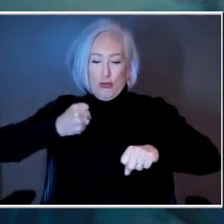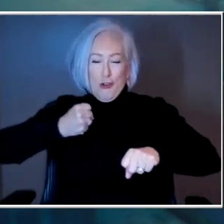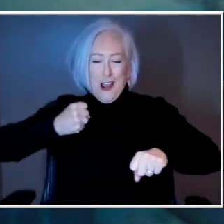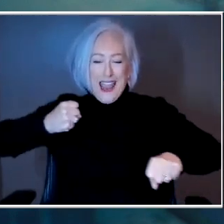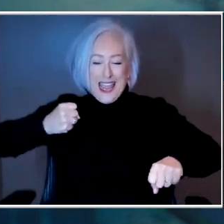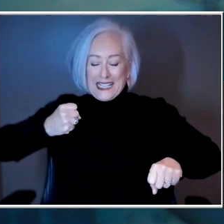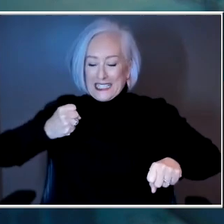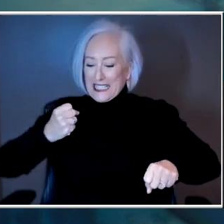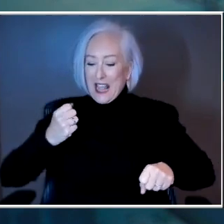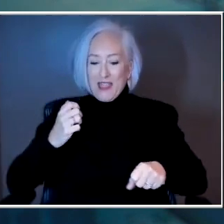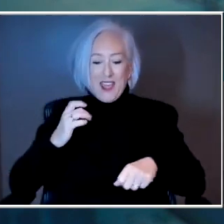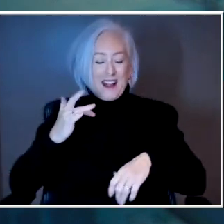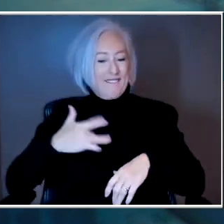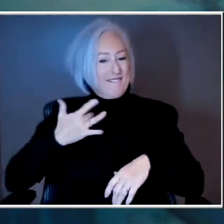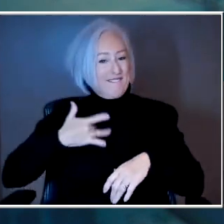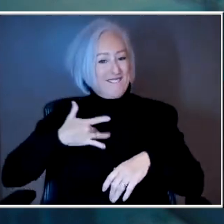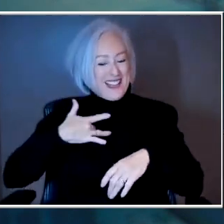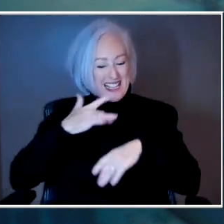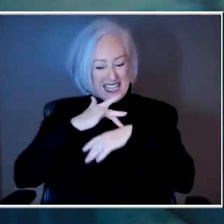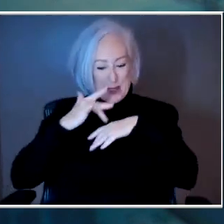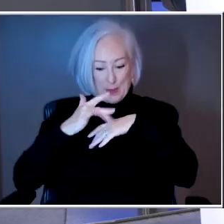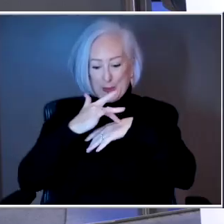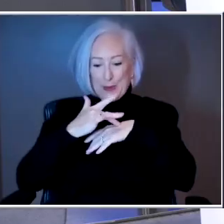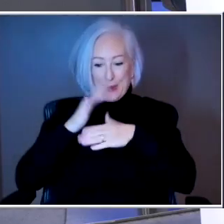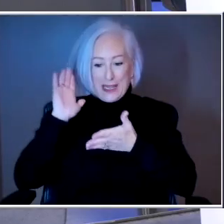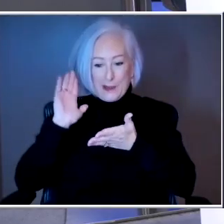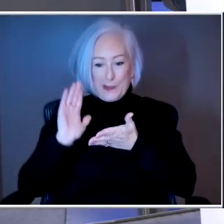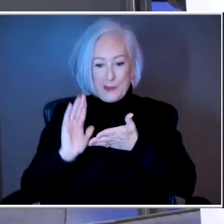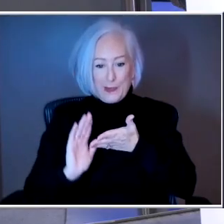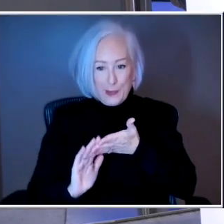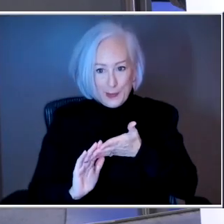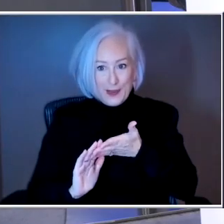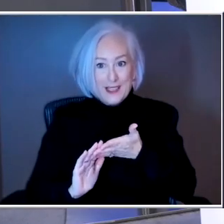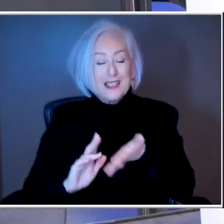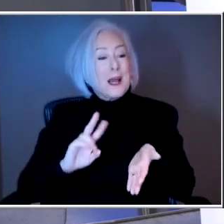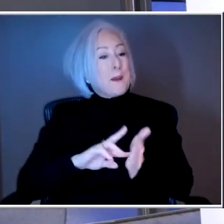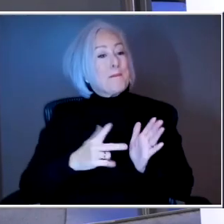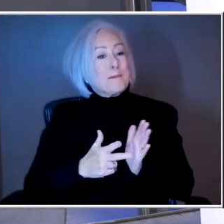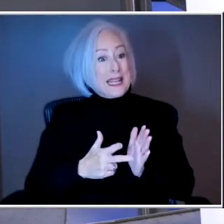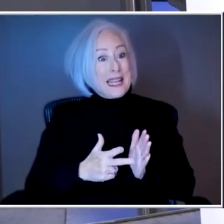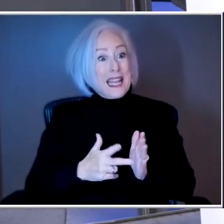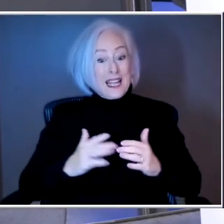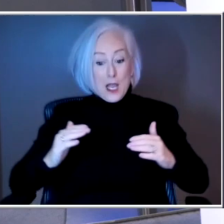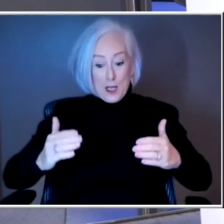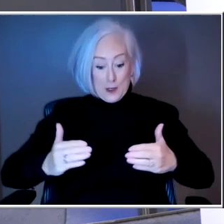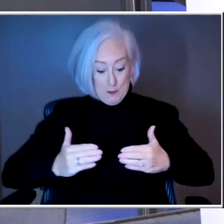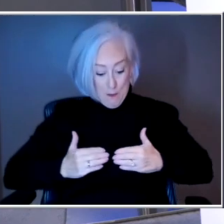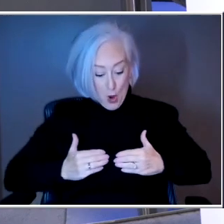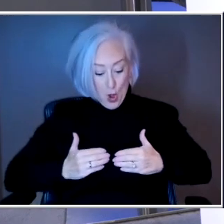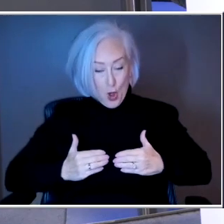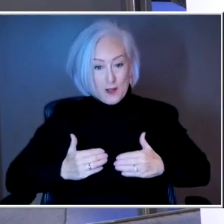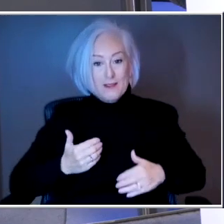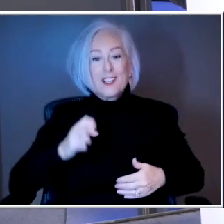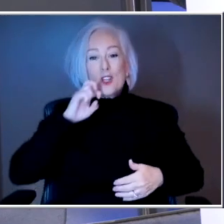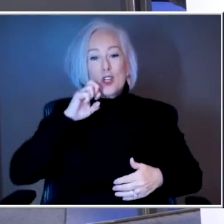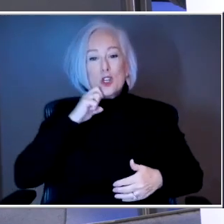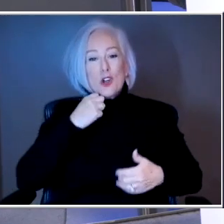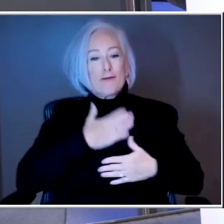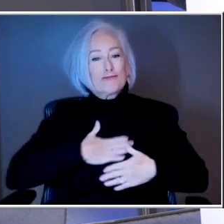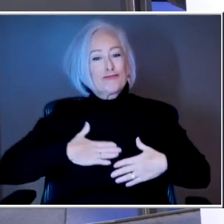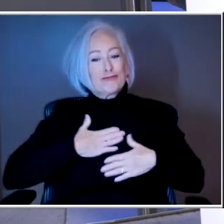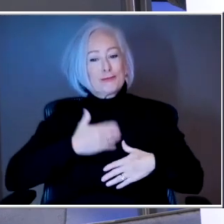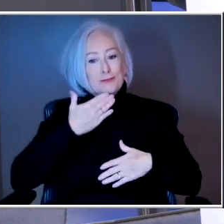extra sensation that they didn't have before. Happy nerves, happy breasts. Yes. We like that. So how was the recovery with that? And which